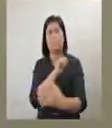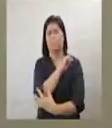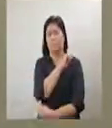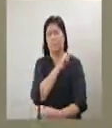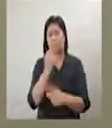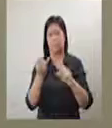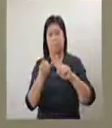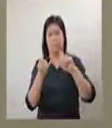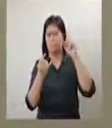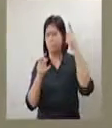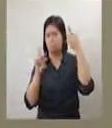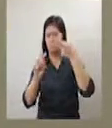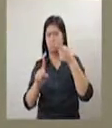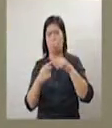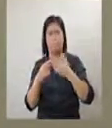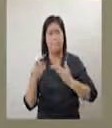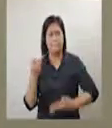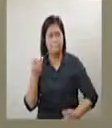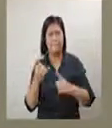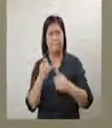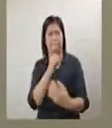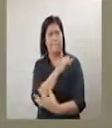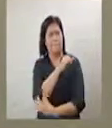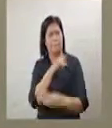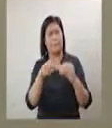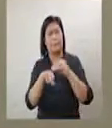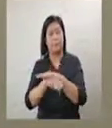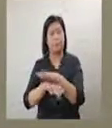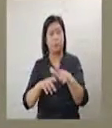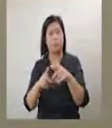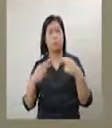health of the mother, because the